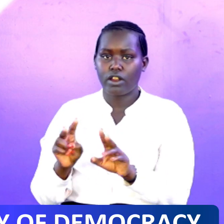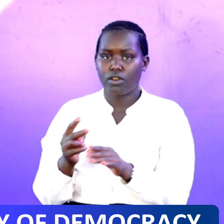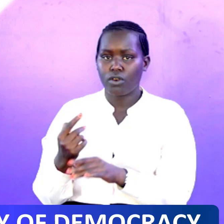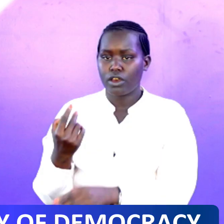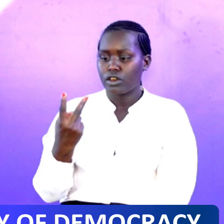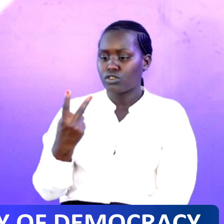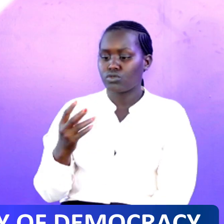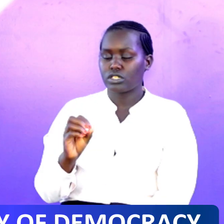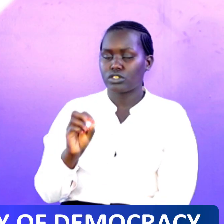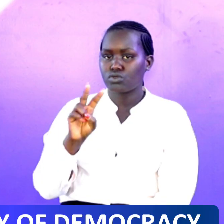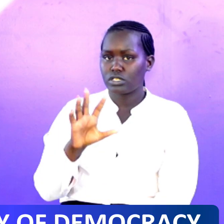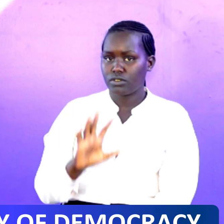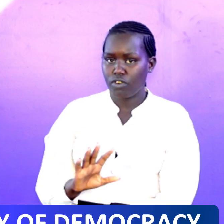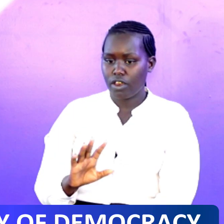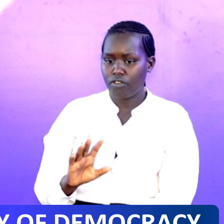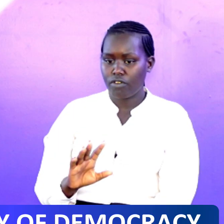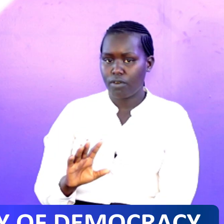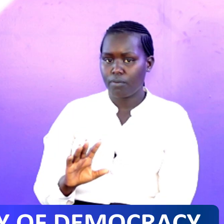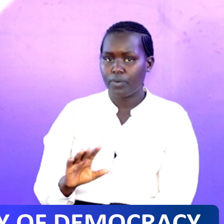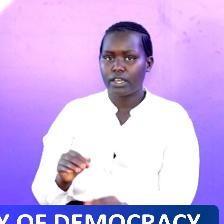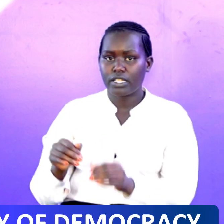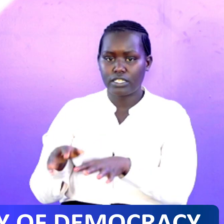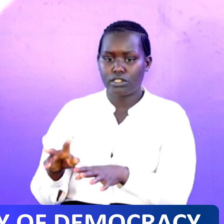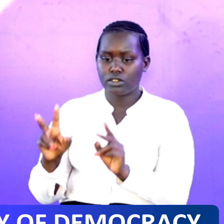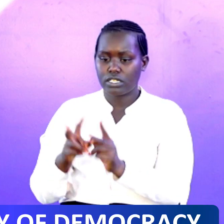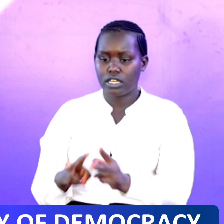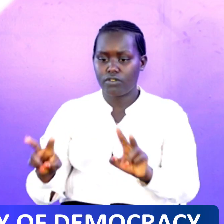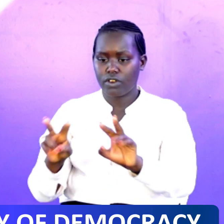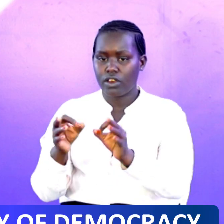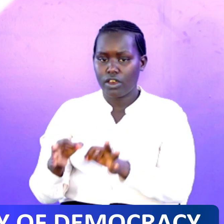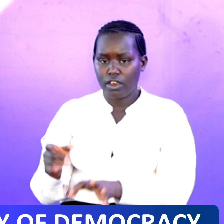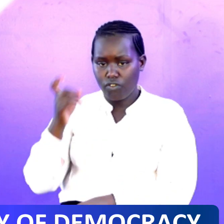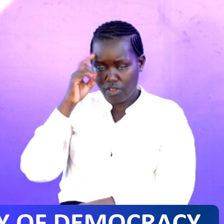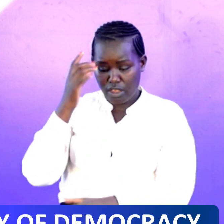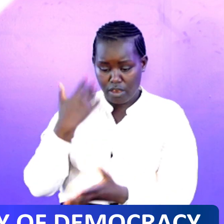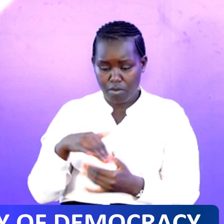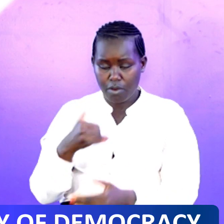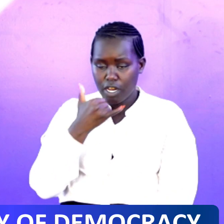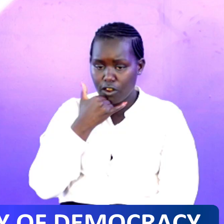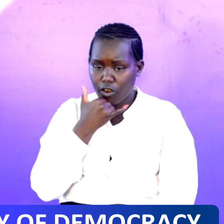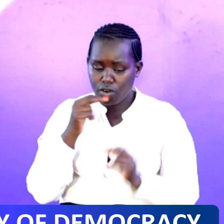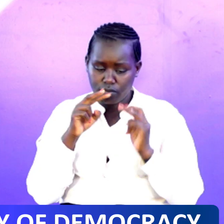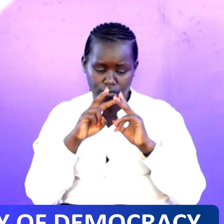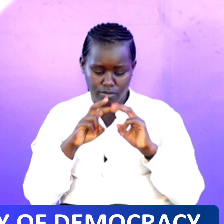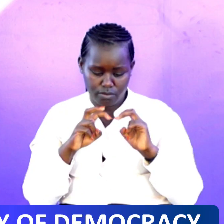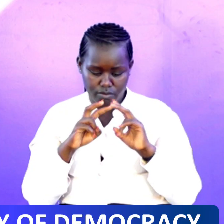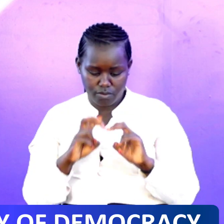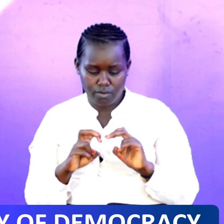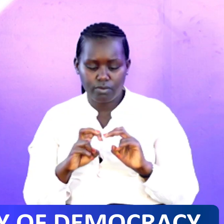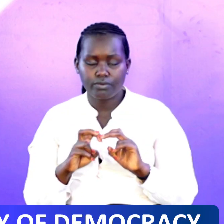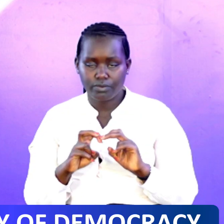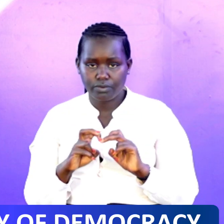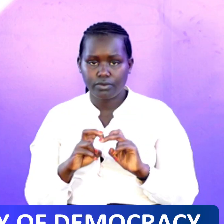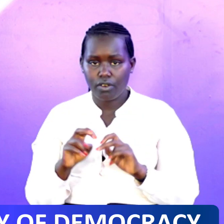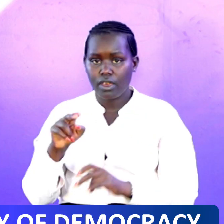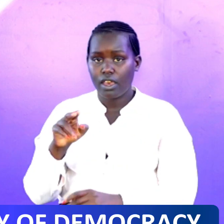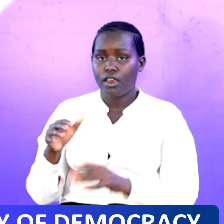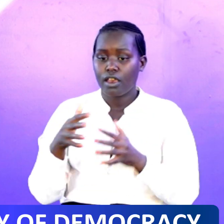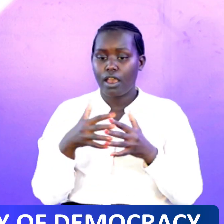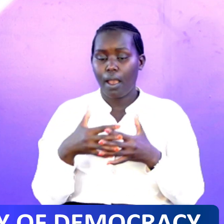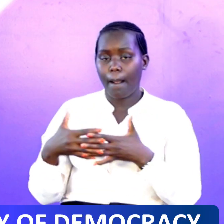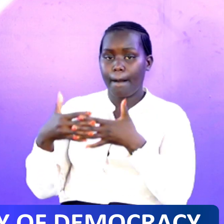lost 10% of its value. If you think I'm wrong, I'm an economist. Go and look at the Reserve Bank of the US. Yeah.